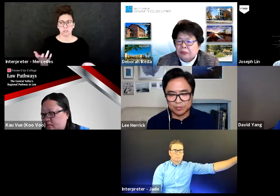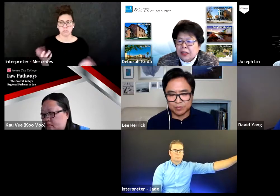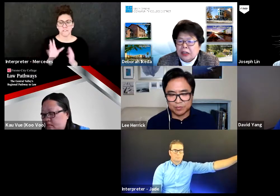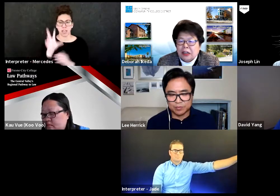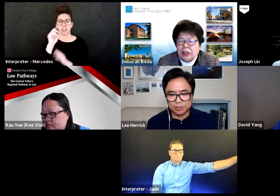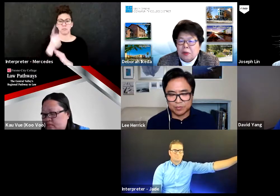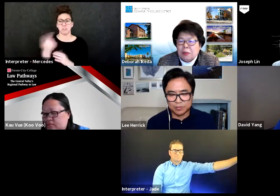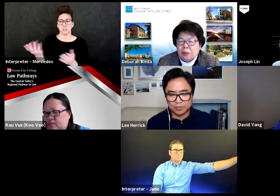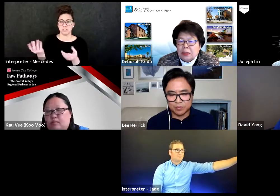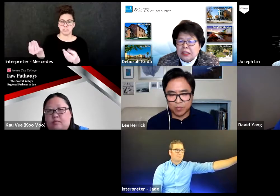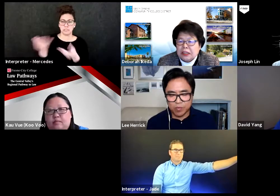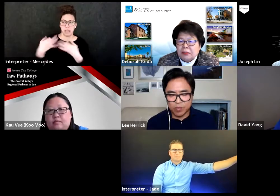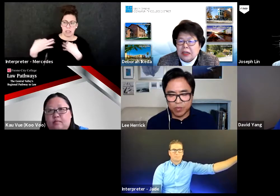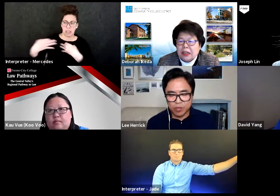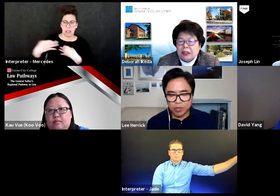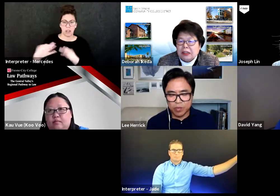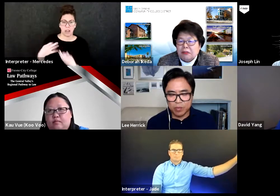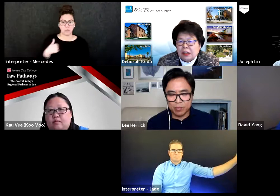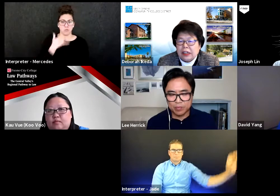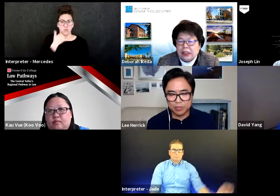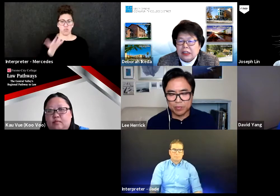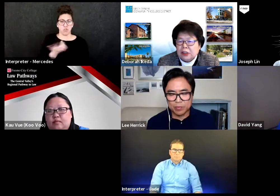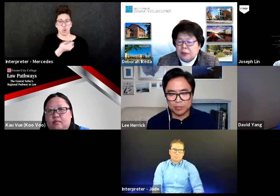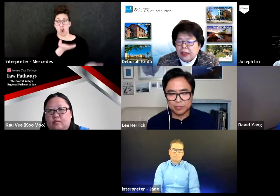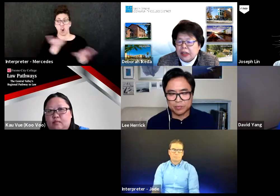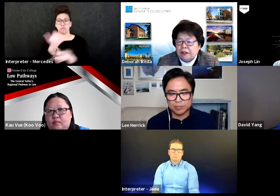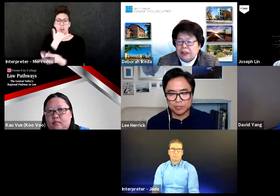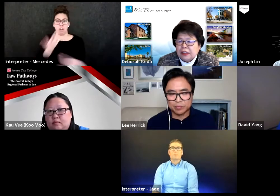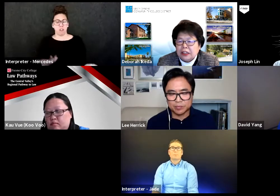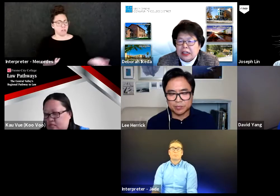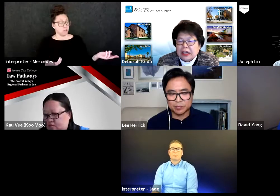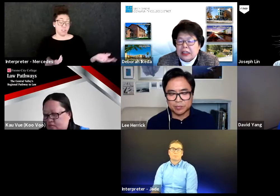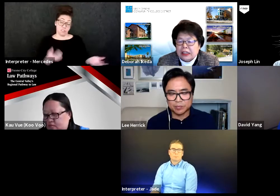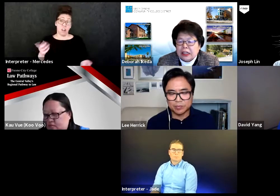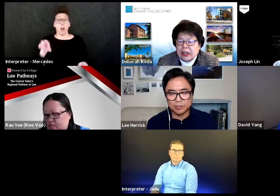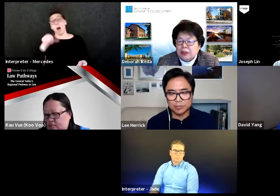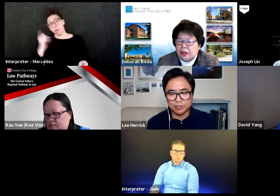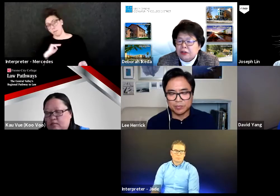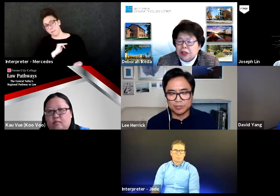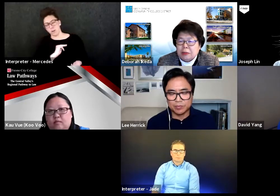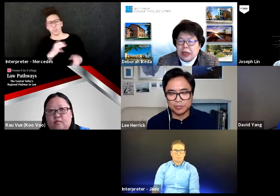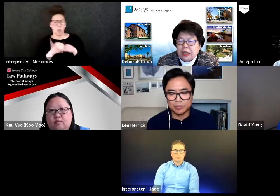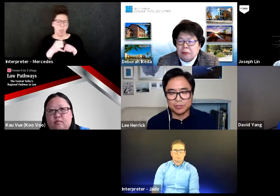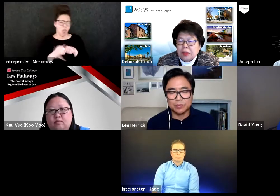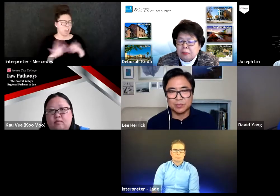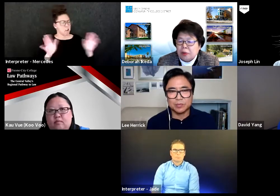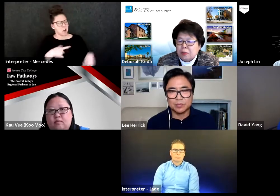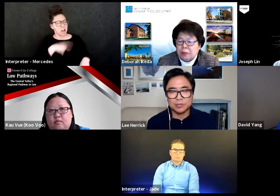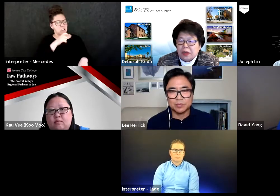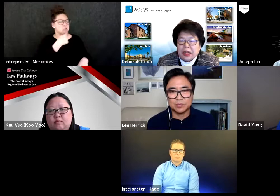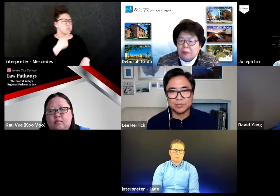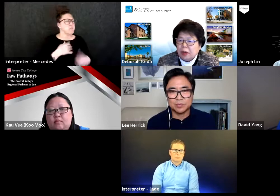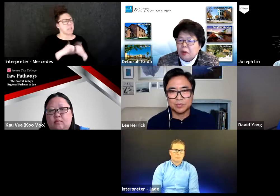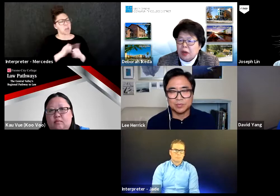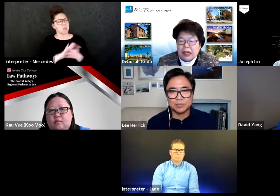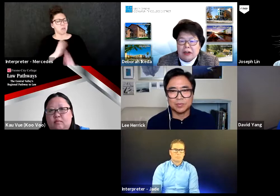micromanage. And another board member said something else. Well, he actually used bad language and said, I don't need you telling me how to be a board